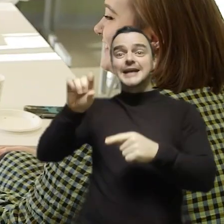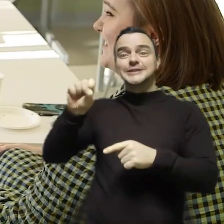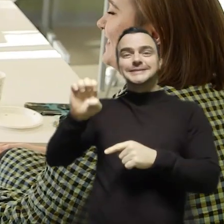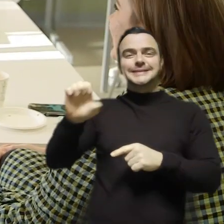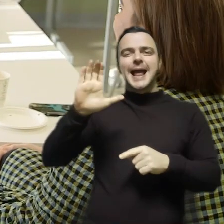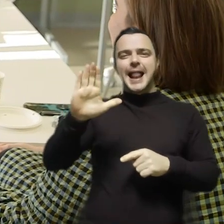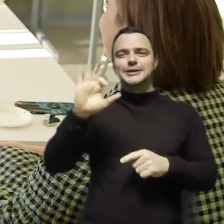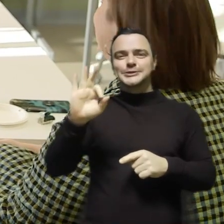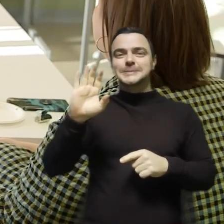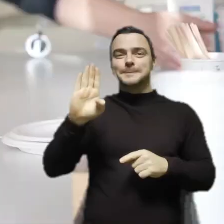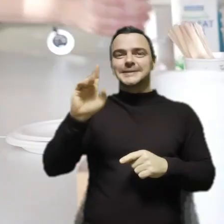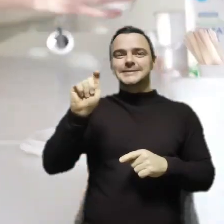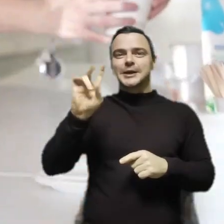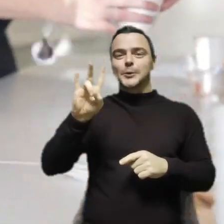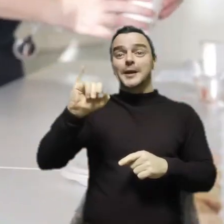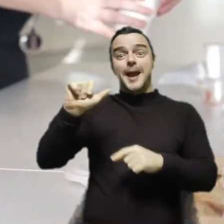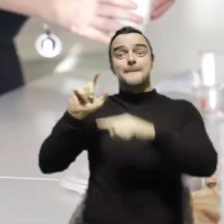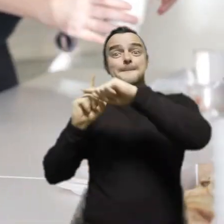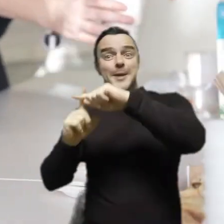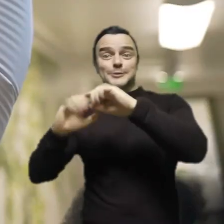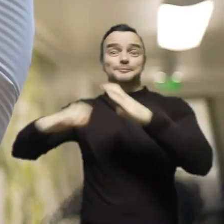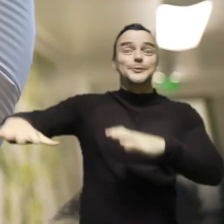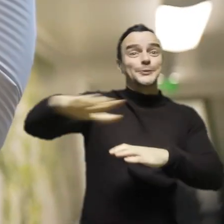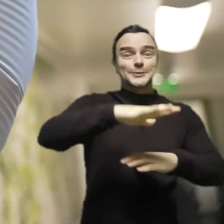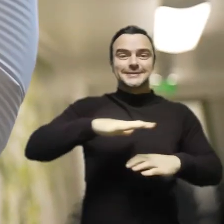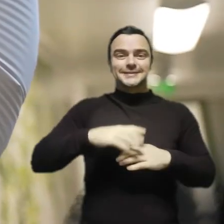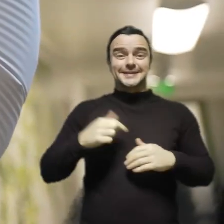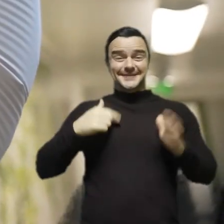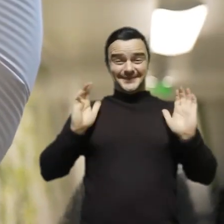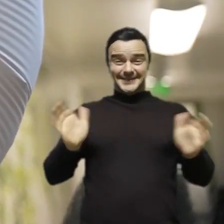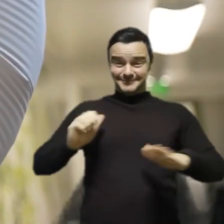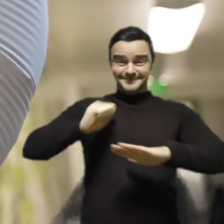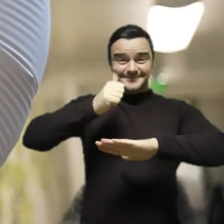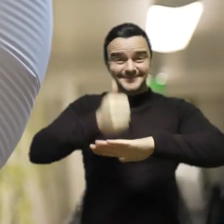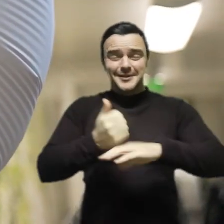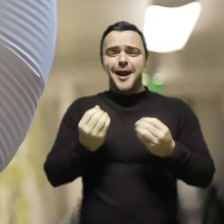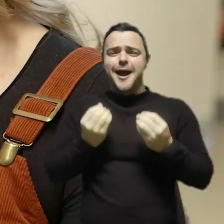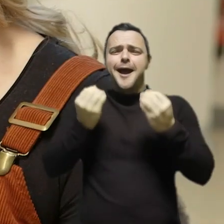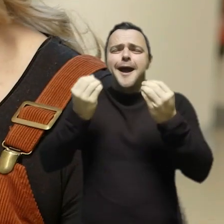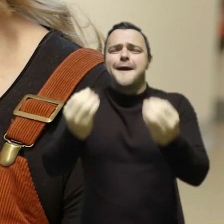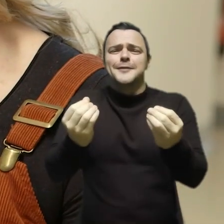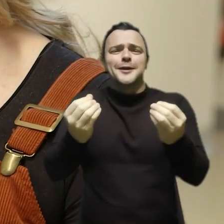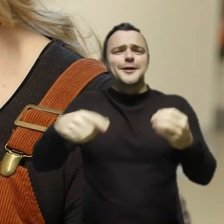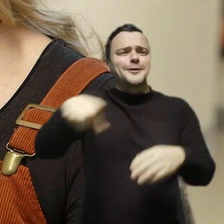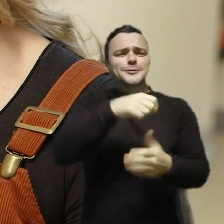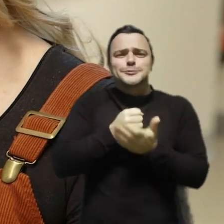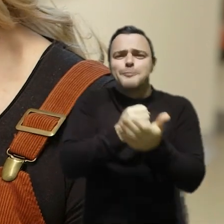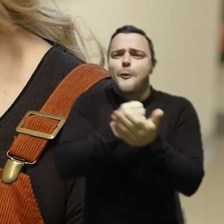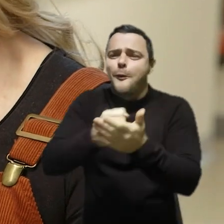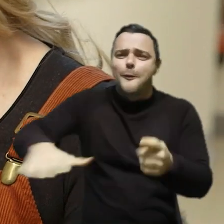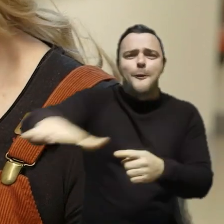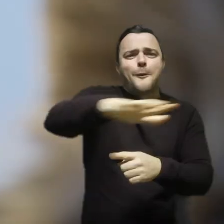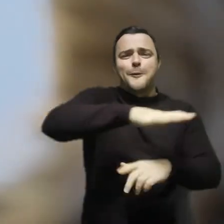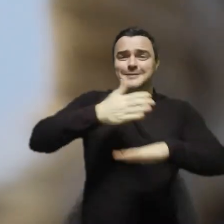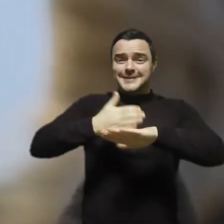LGBTQIA plus community network. It has been set up to offer support to members